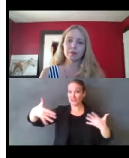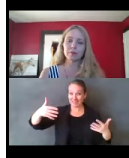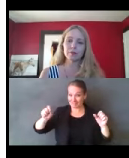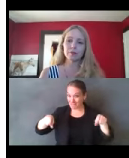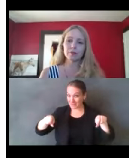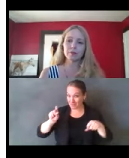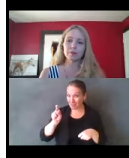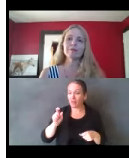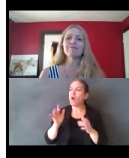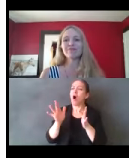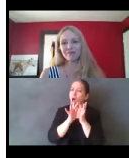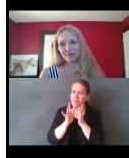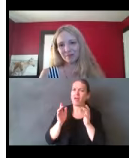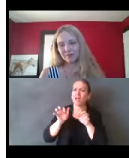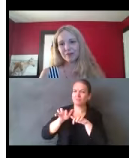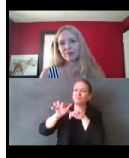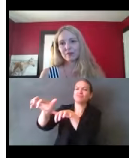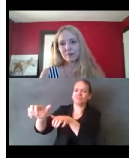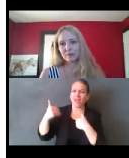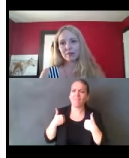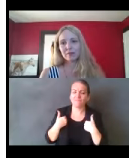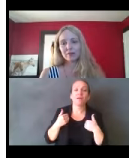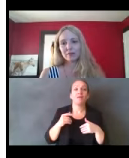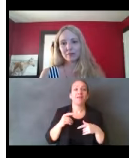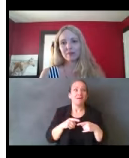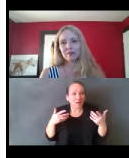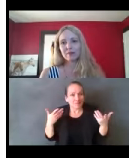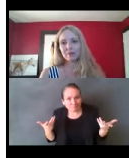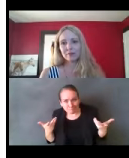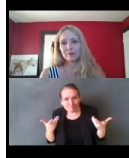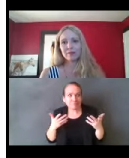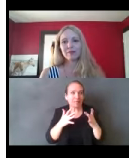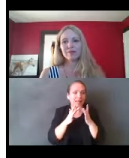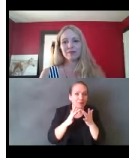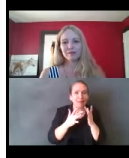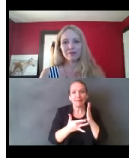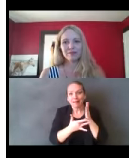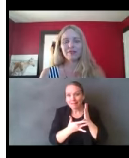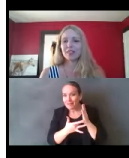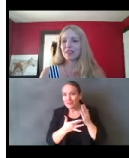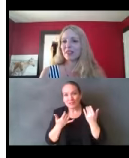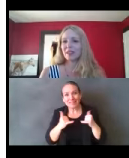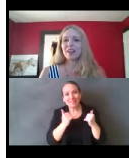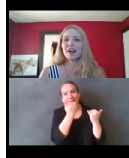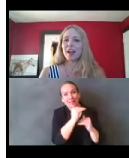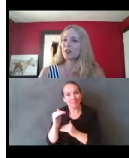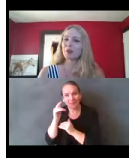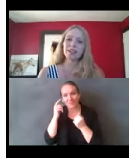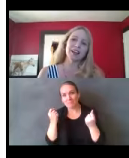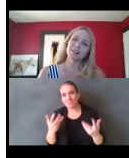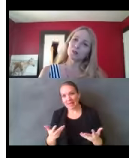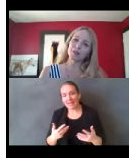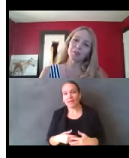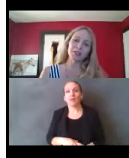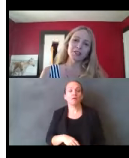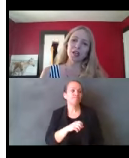lot of online opportunities, but access to technology and the internet is still an issue for lots of people. I agree.